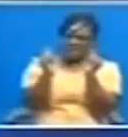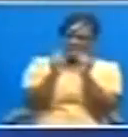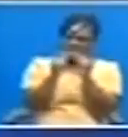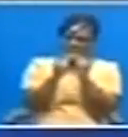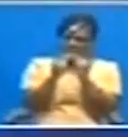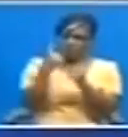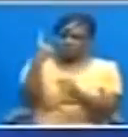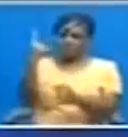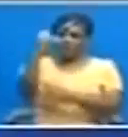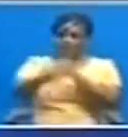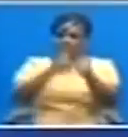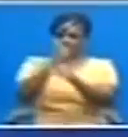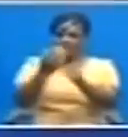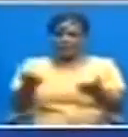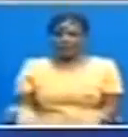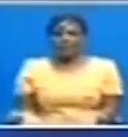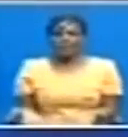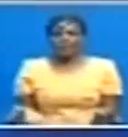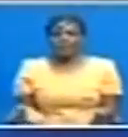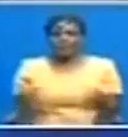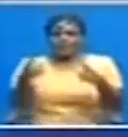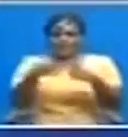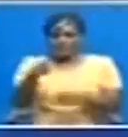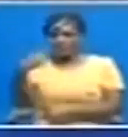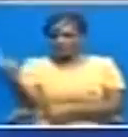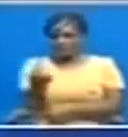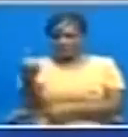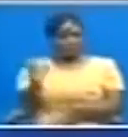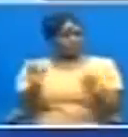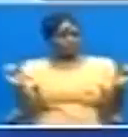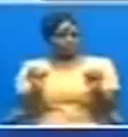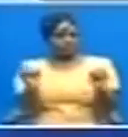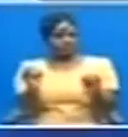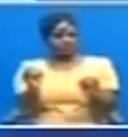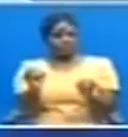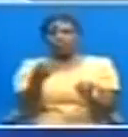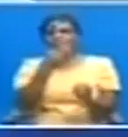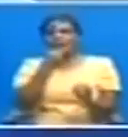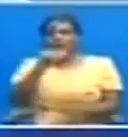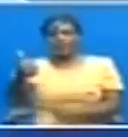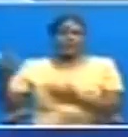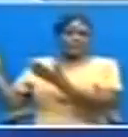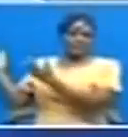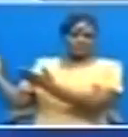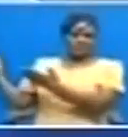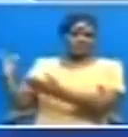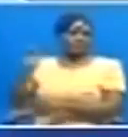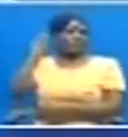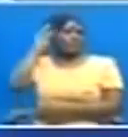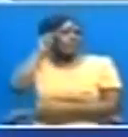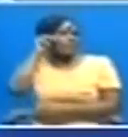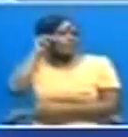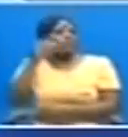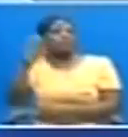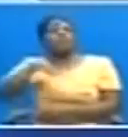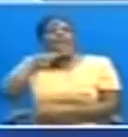for nearly 1 year now. But he's not the only one still grieving. Joseph Mose lost his nephew Davis